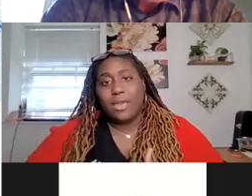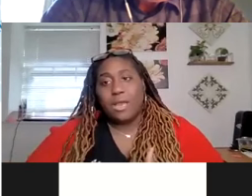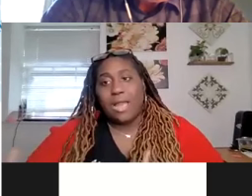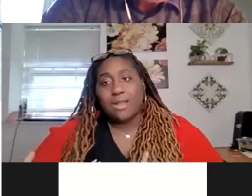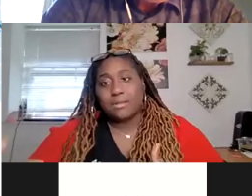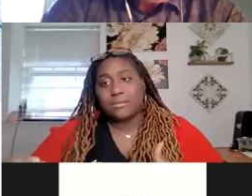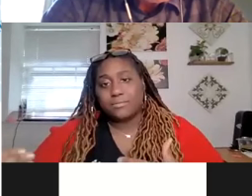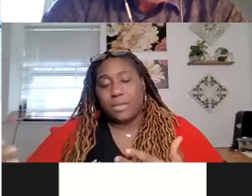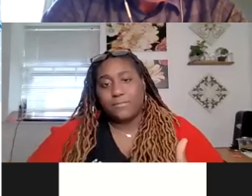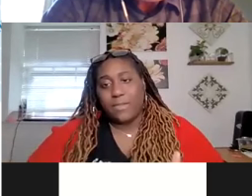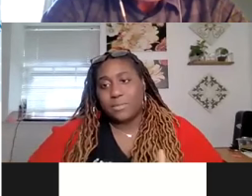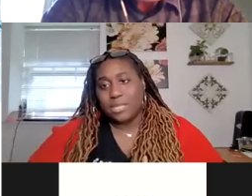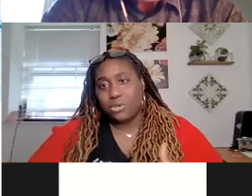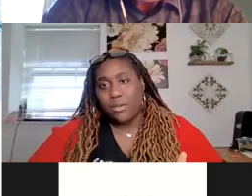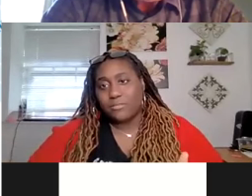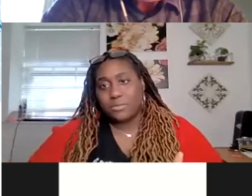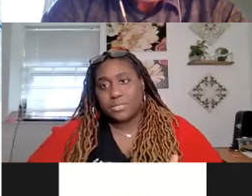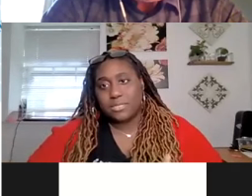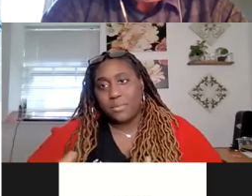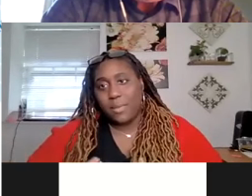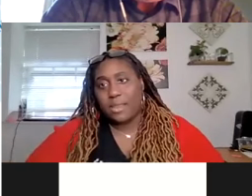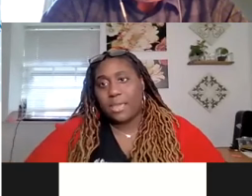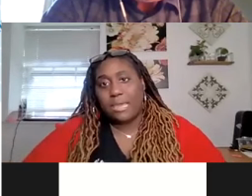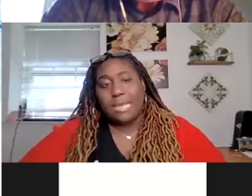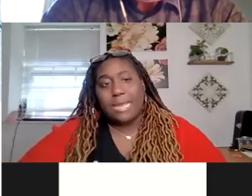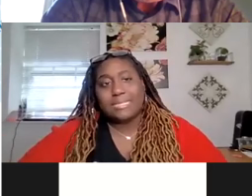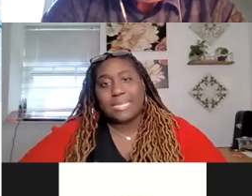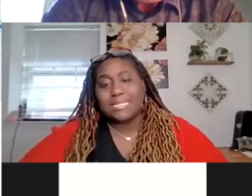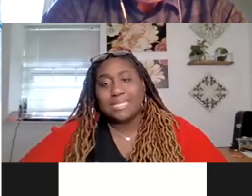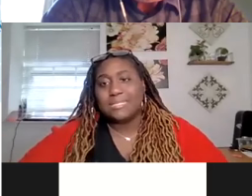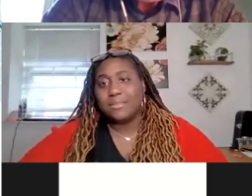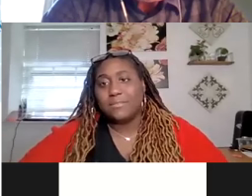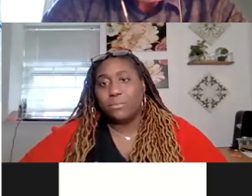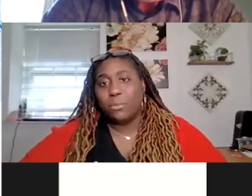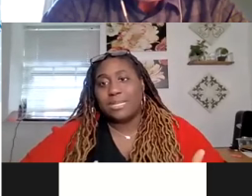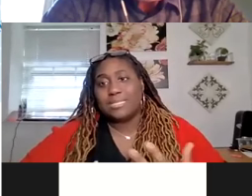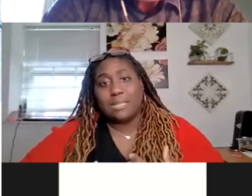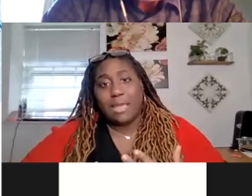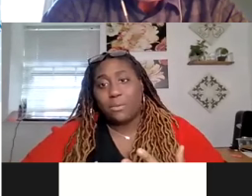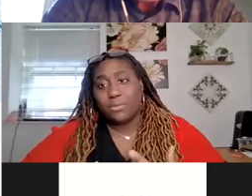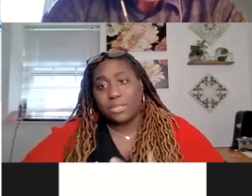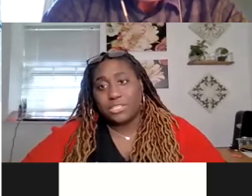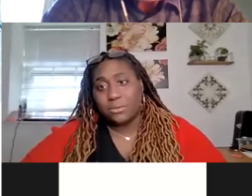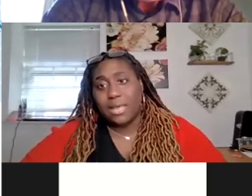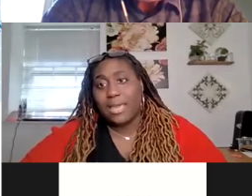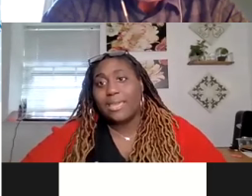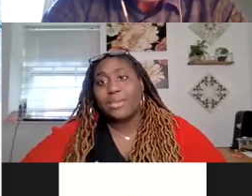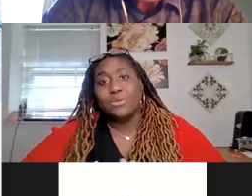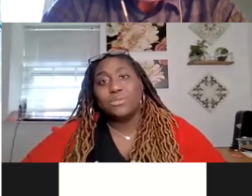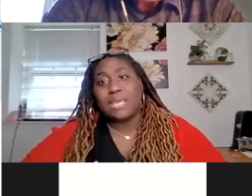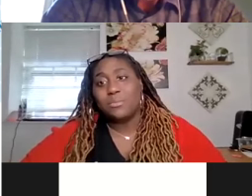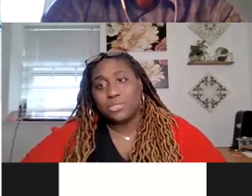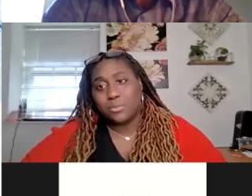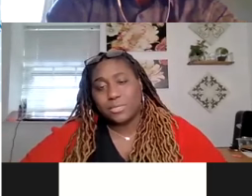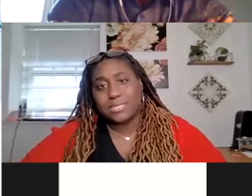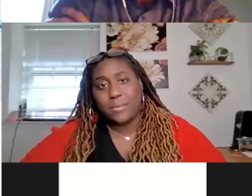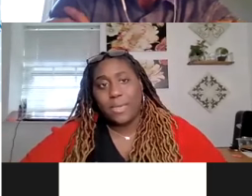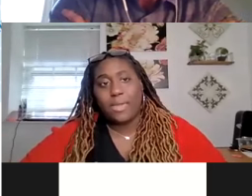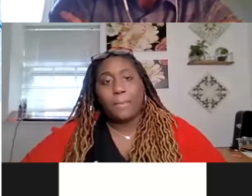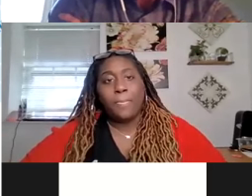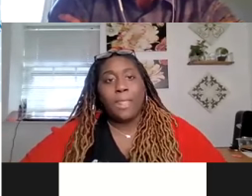survey our families and whomever's participating to get a sense of what it is they like, what they don't like, who's able